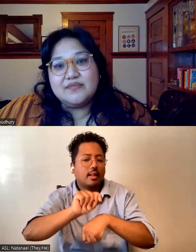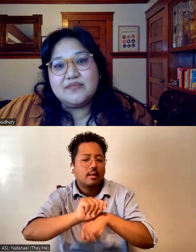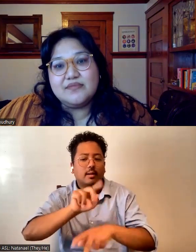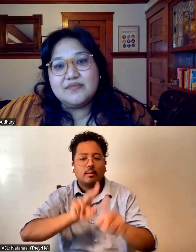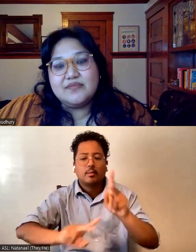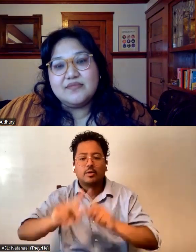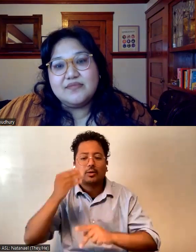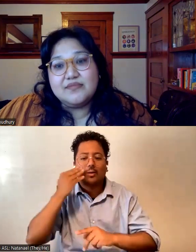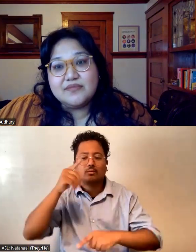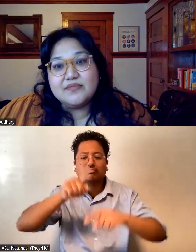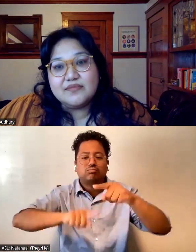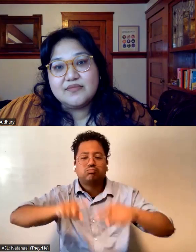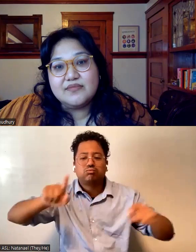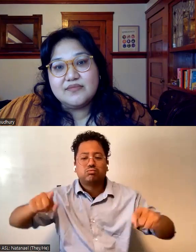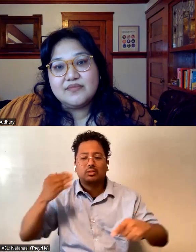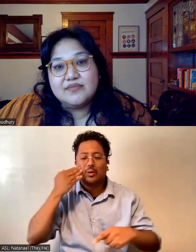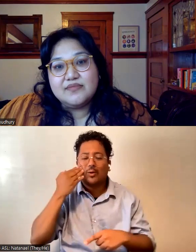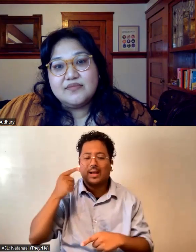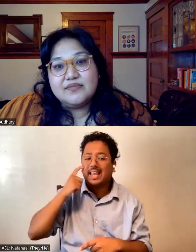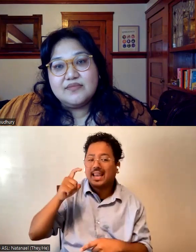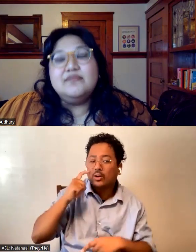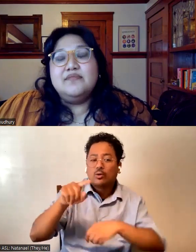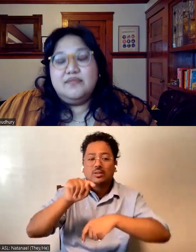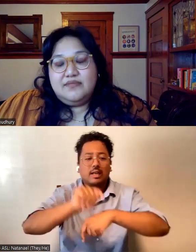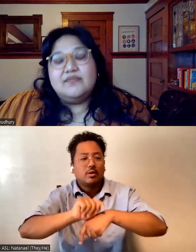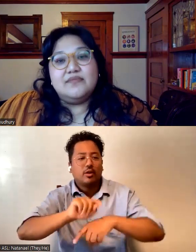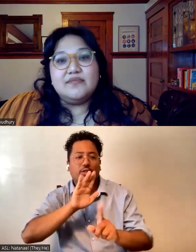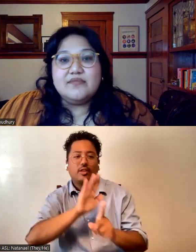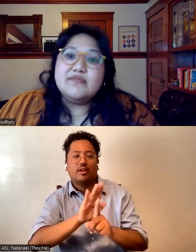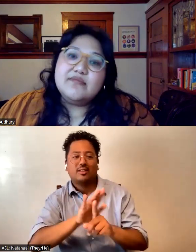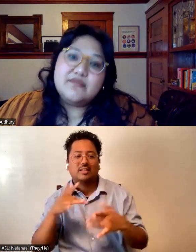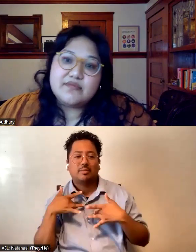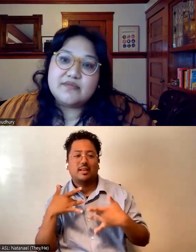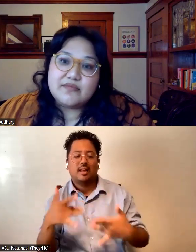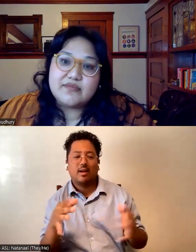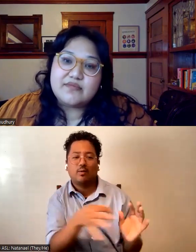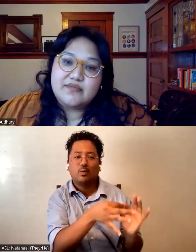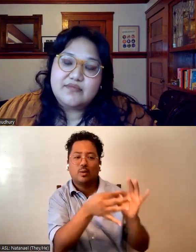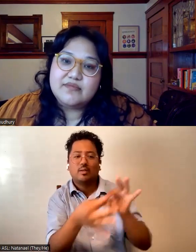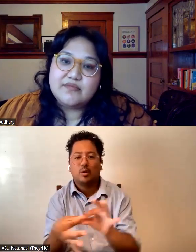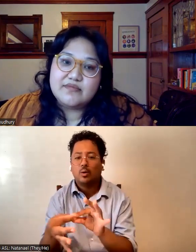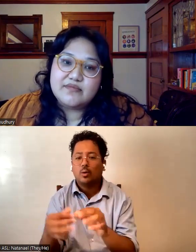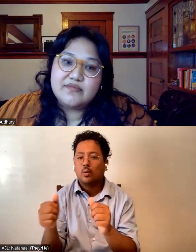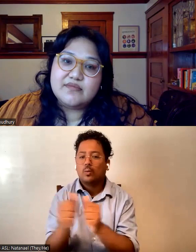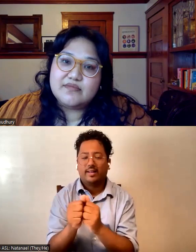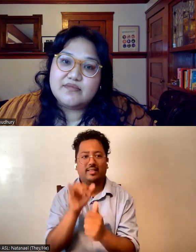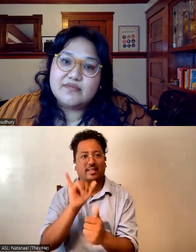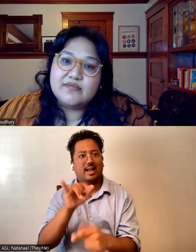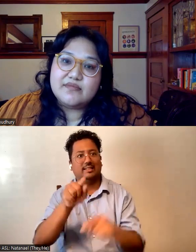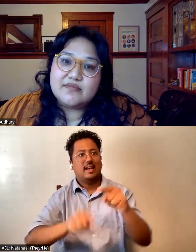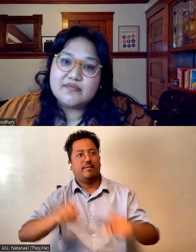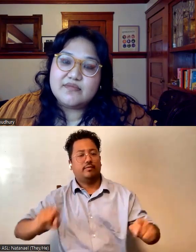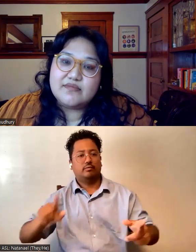that Hindu fascism has a lot of its ties in how the diaspora will learn anything